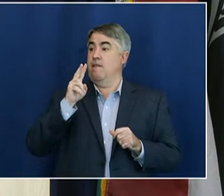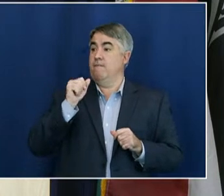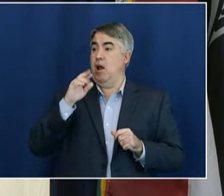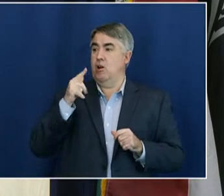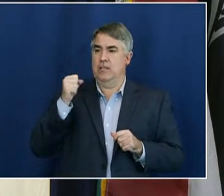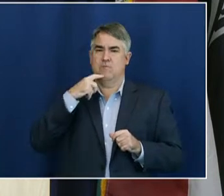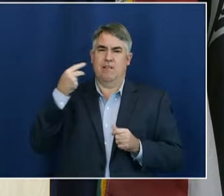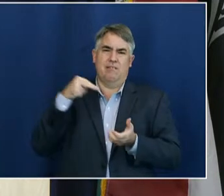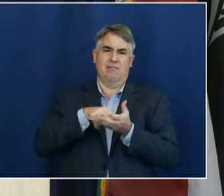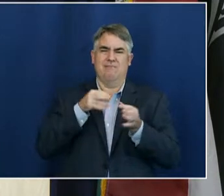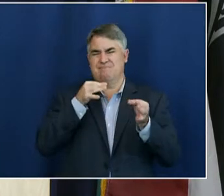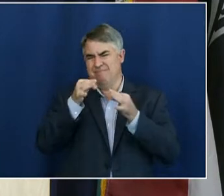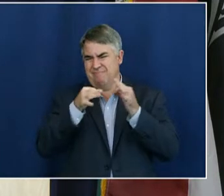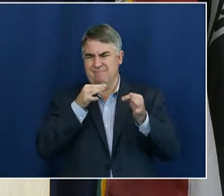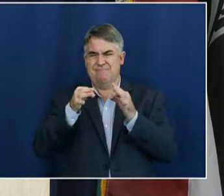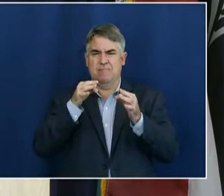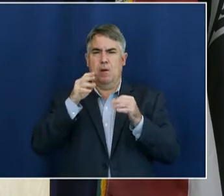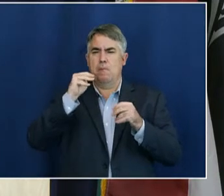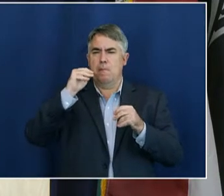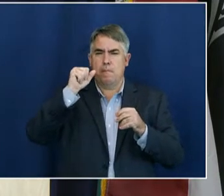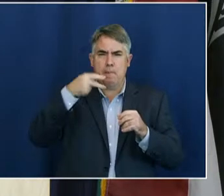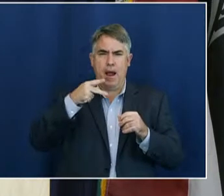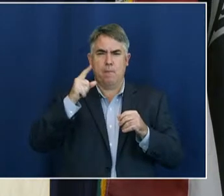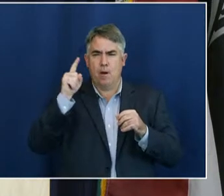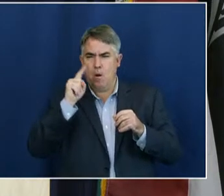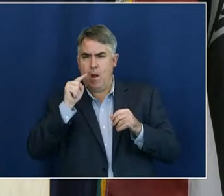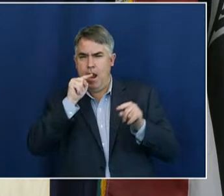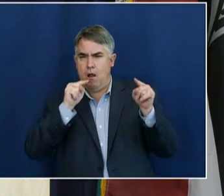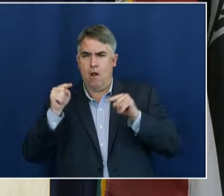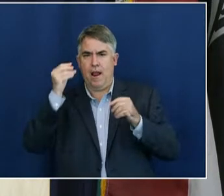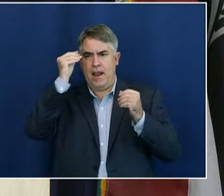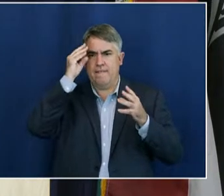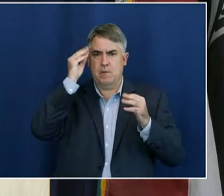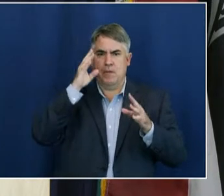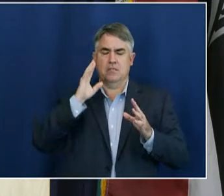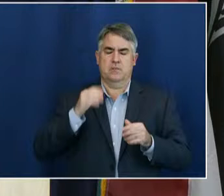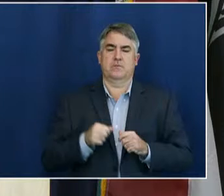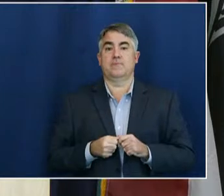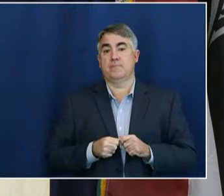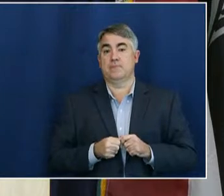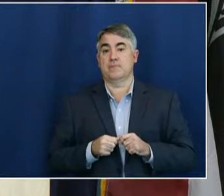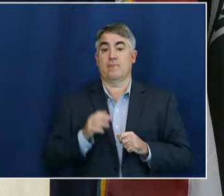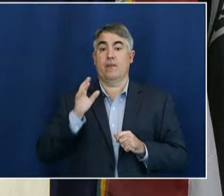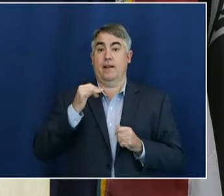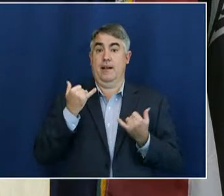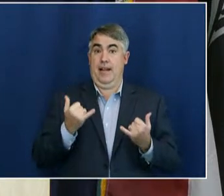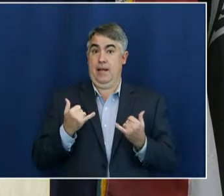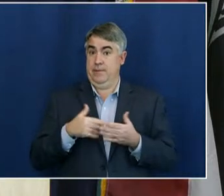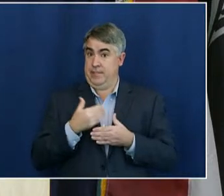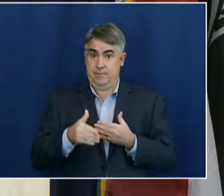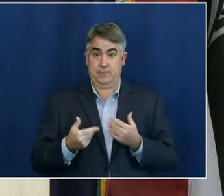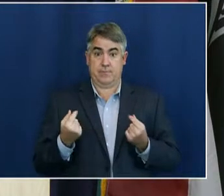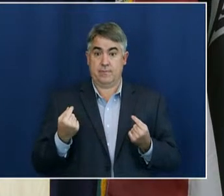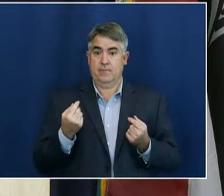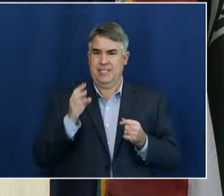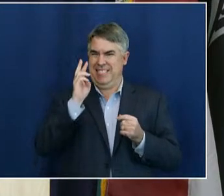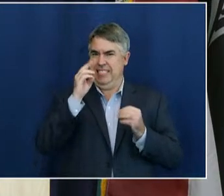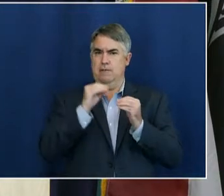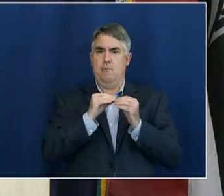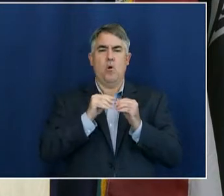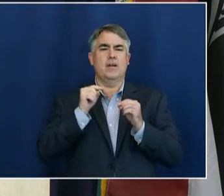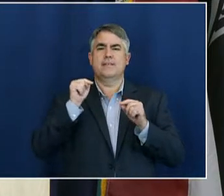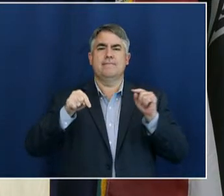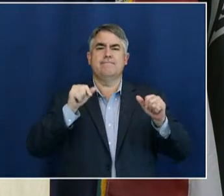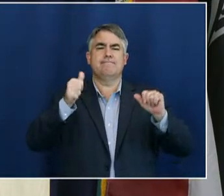these, along with the process you access these via My Turn. Our plan and goal is to bring on 6 more of these community pods or points